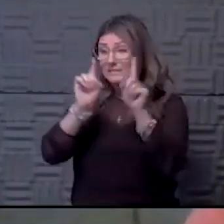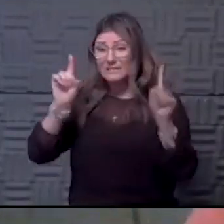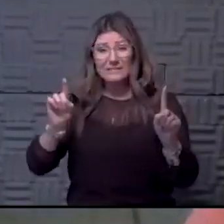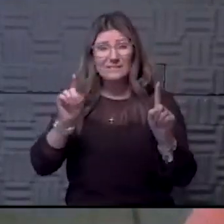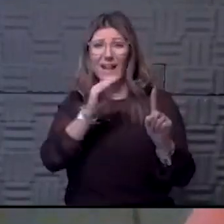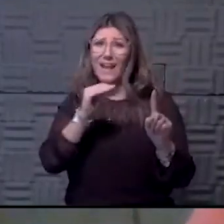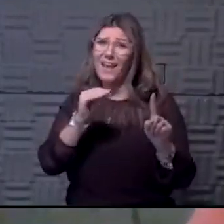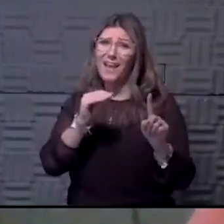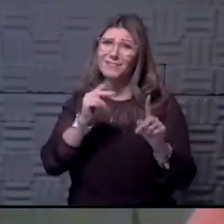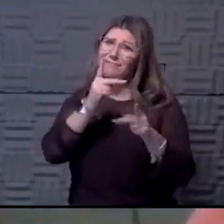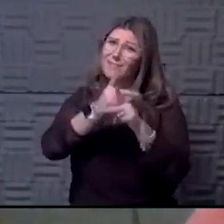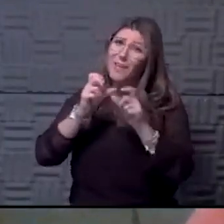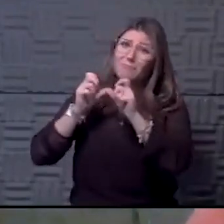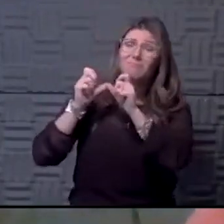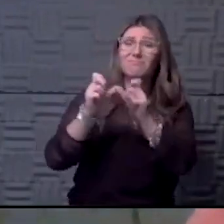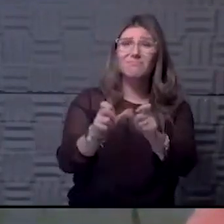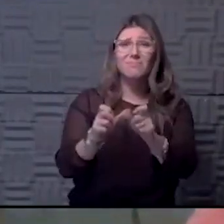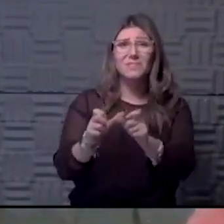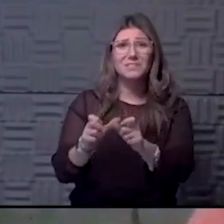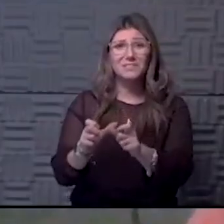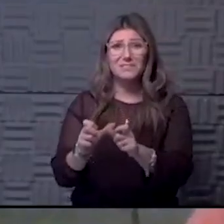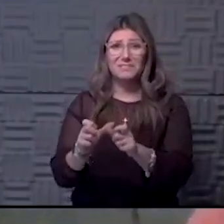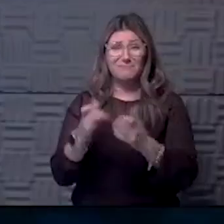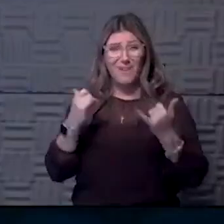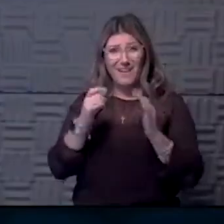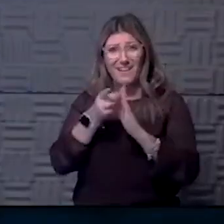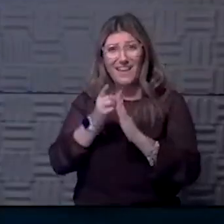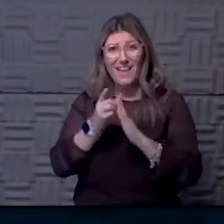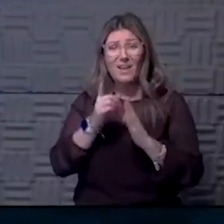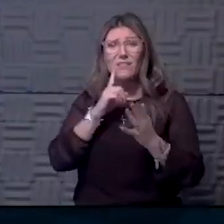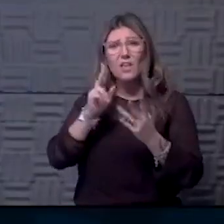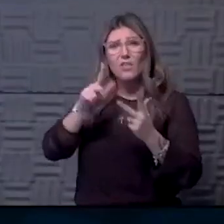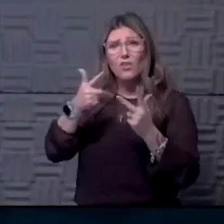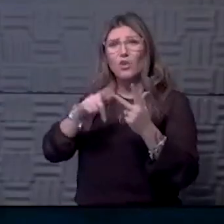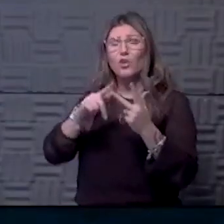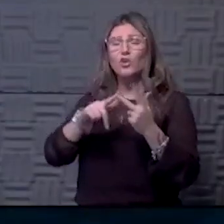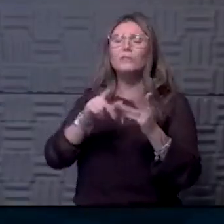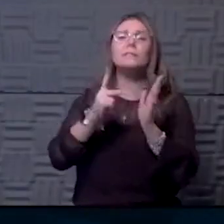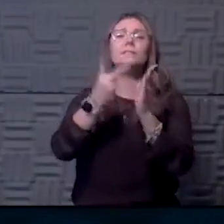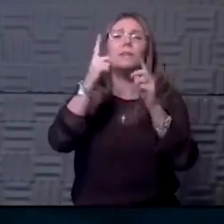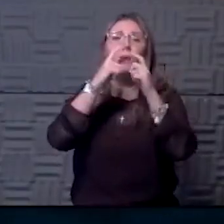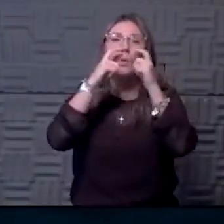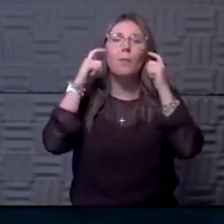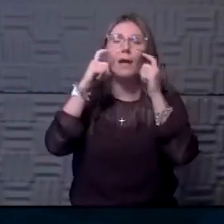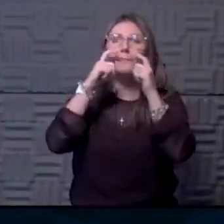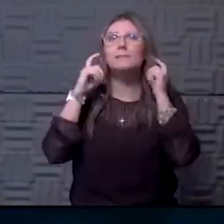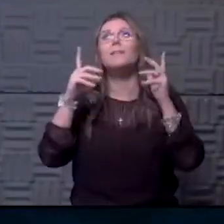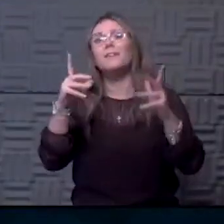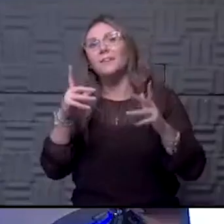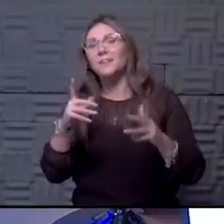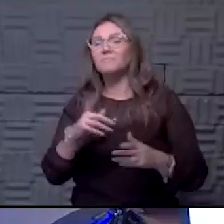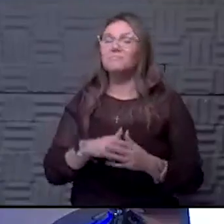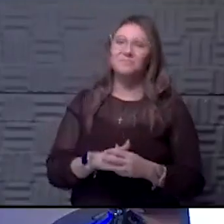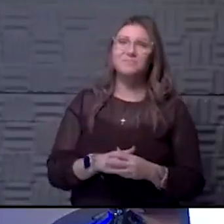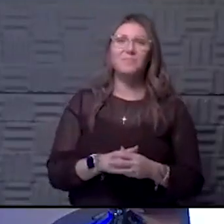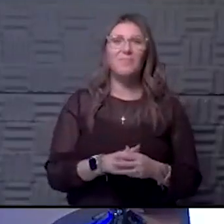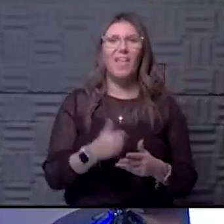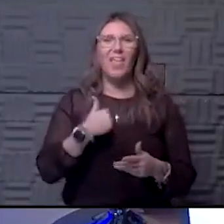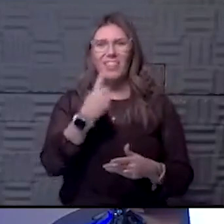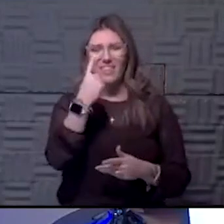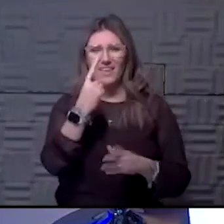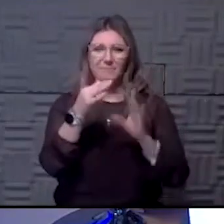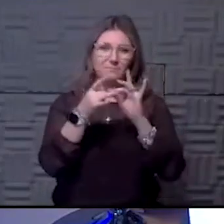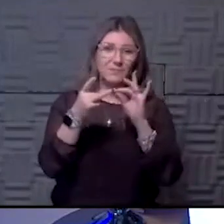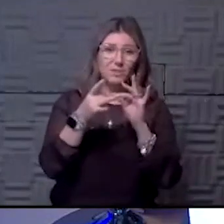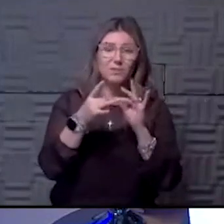That's I think where we are. What's the third part of that And the question? one was on double masking, especially Double with the new masking, strain. Hawkeye, what do you think? So I think this came up really